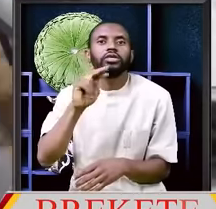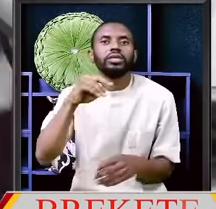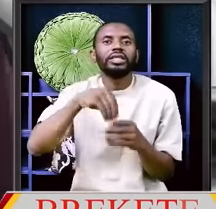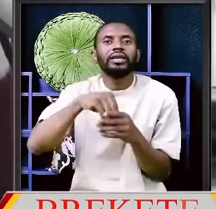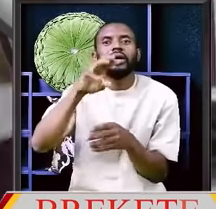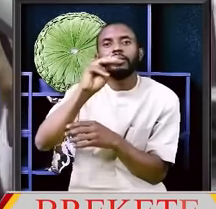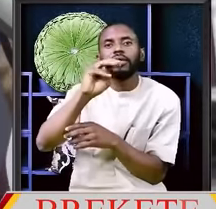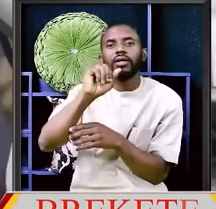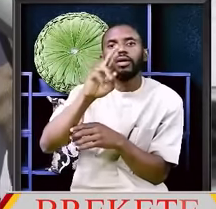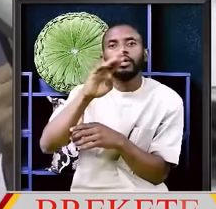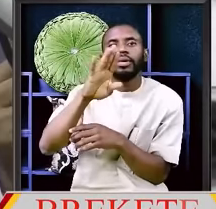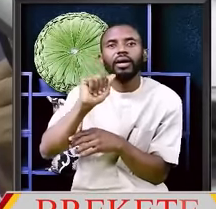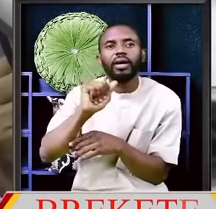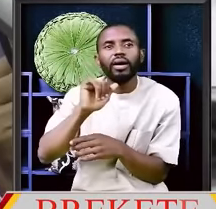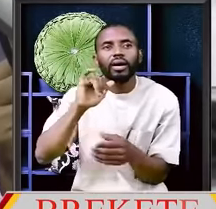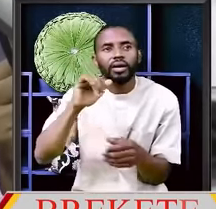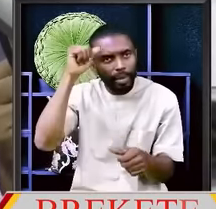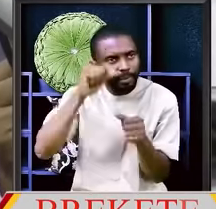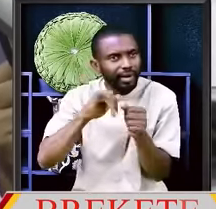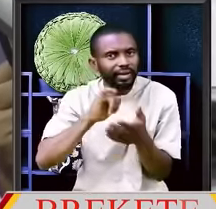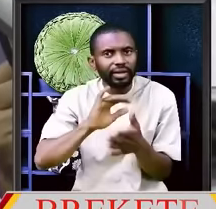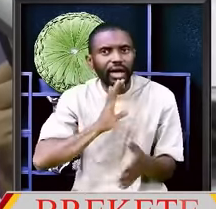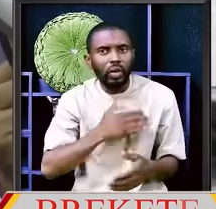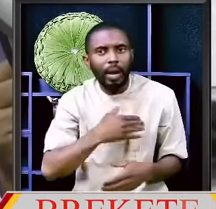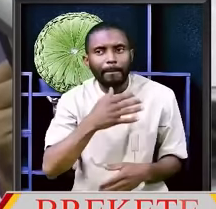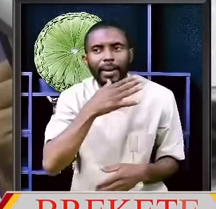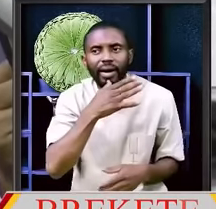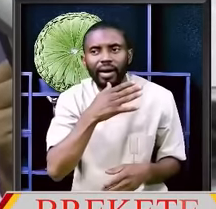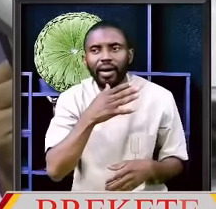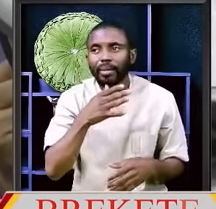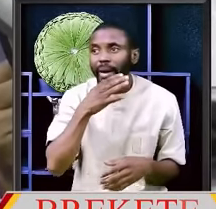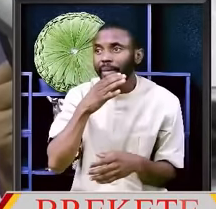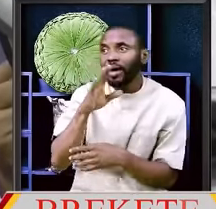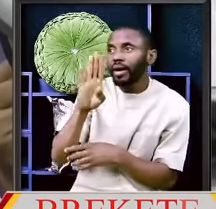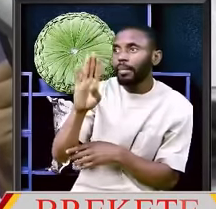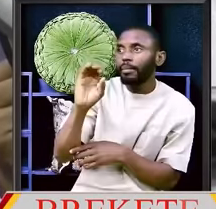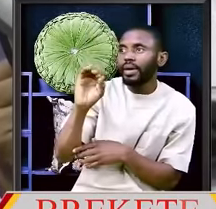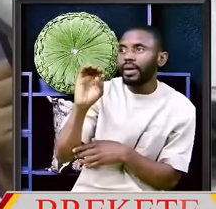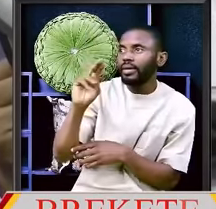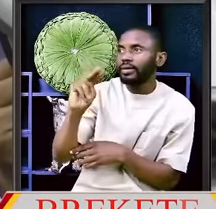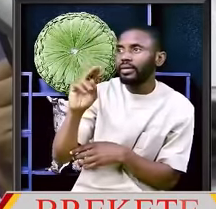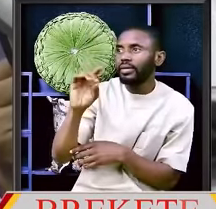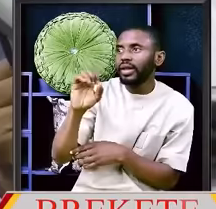I remember that our mama where... We, Mama Bende.